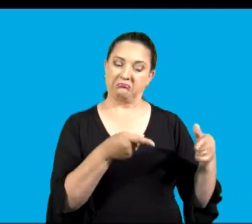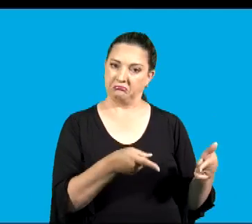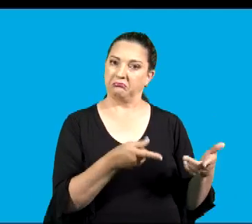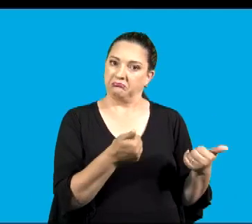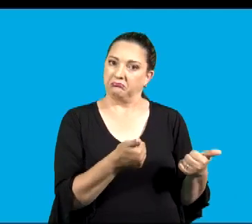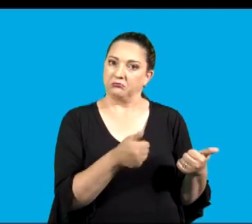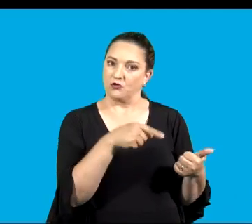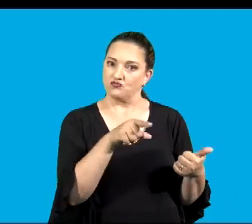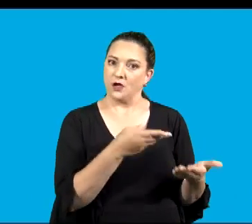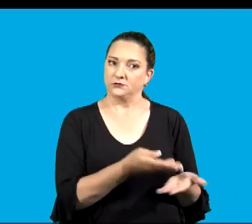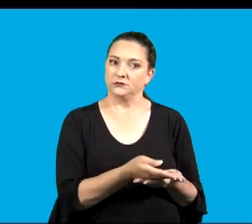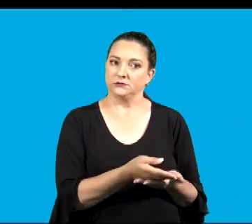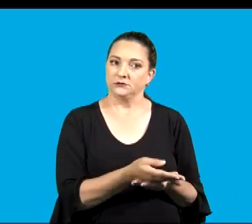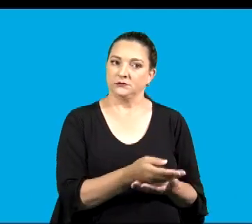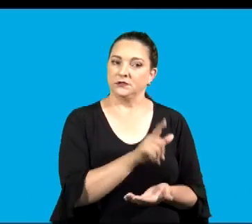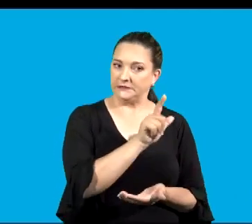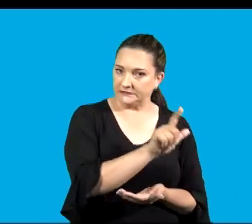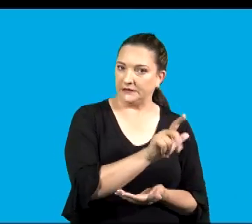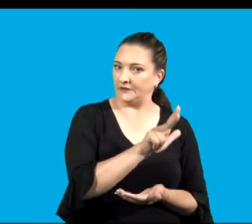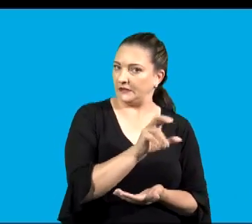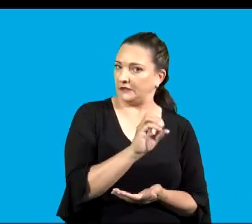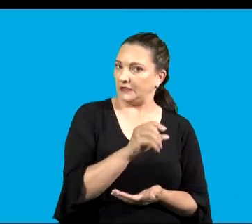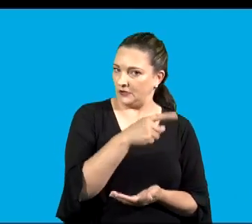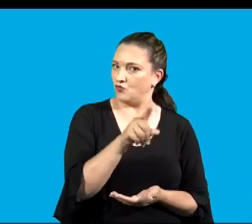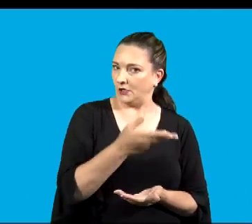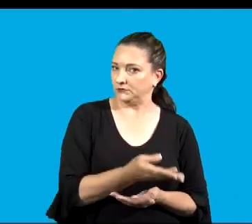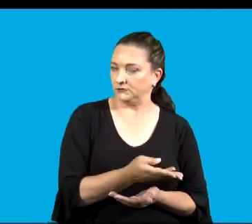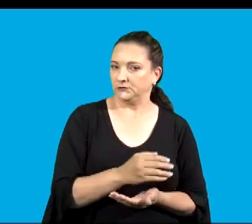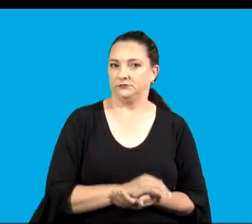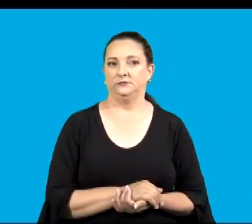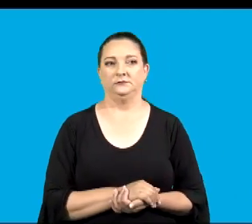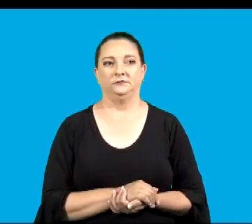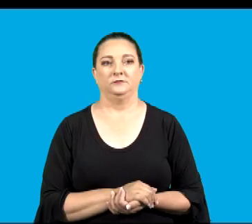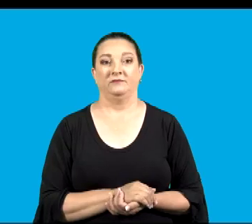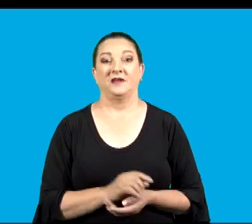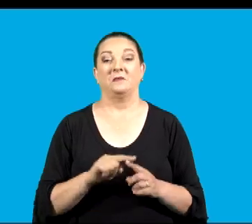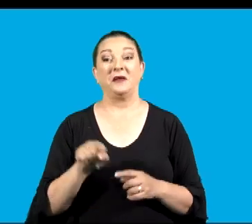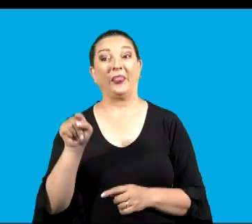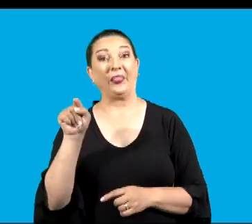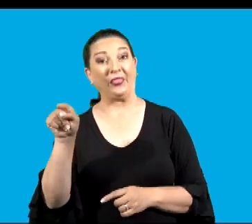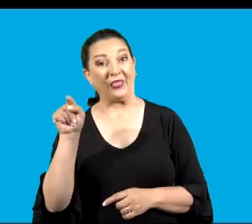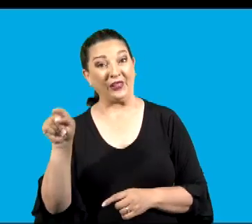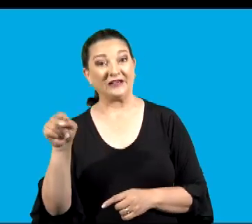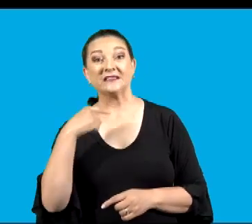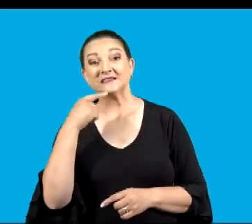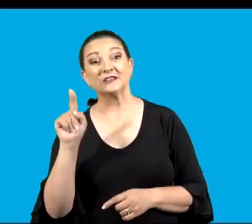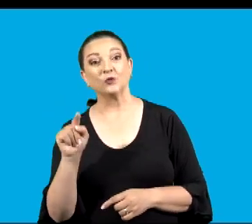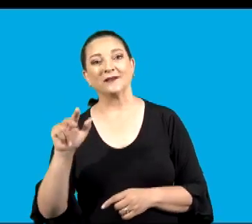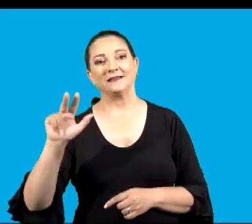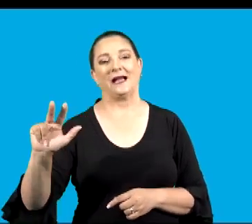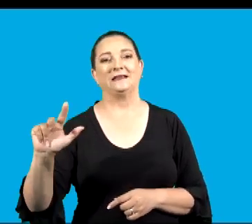That means it is correct here. 7.8 is the correct amount. They